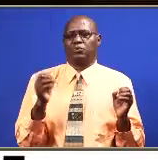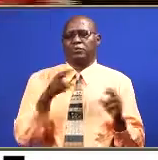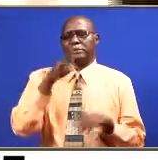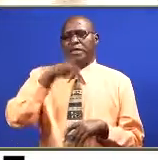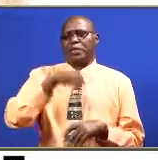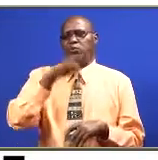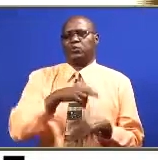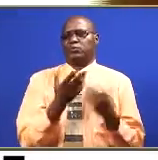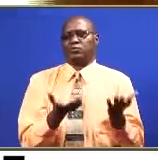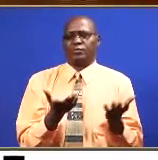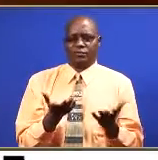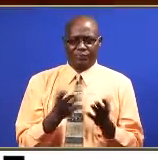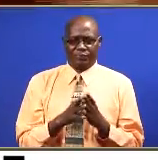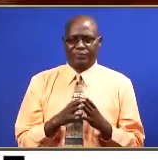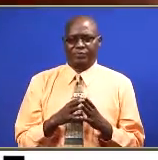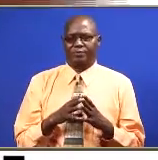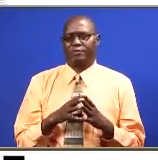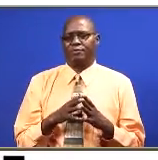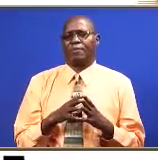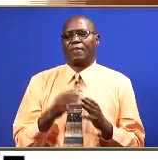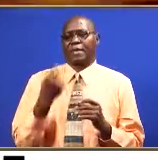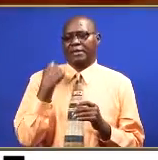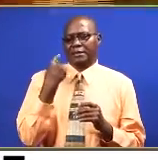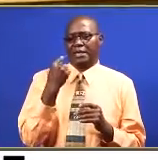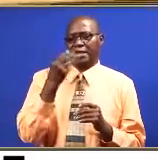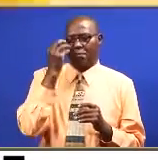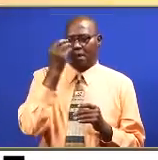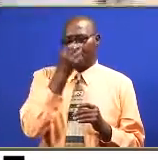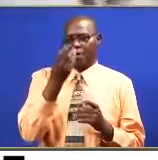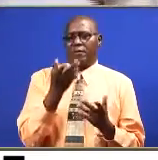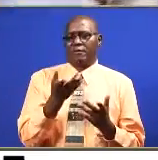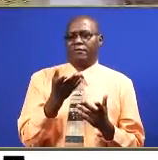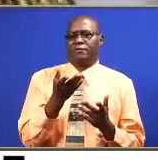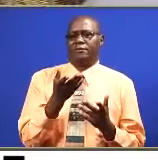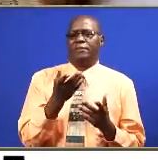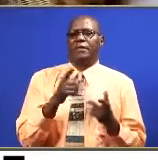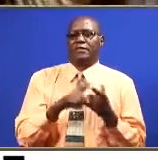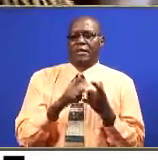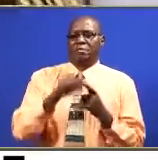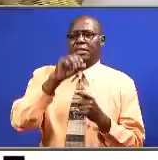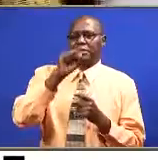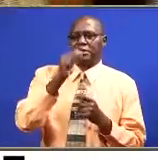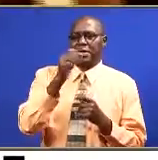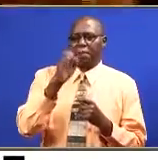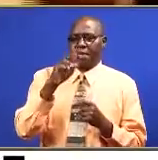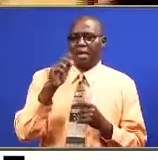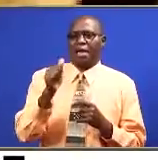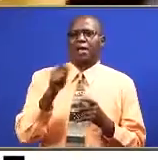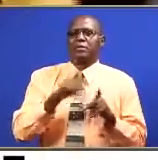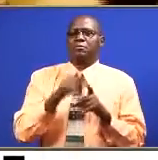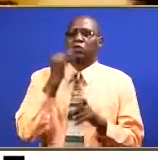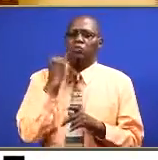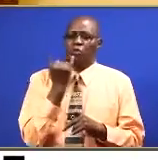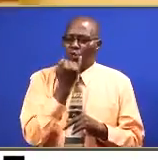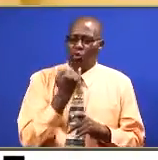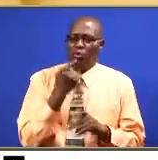Yesterday, NAK Kenya Party leader Martha Karua, Muranga woman representative Sabina Chege, governors Hassan Joho, Wycliffe